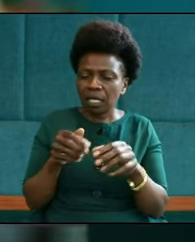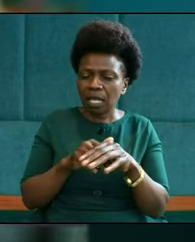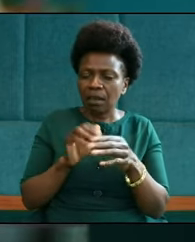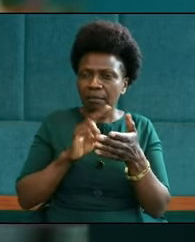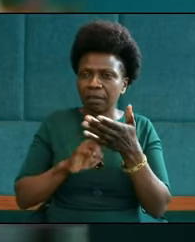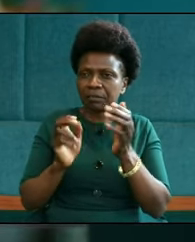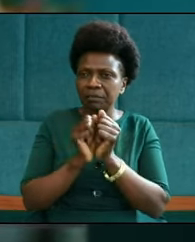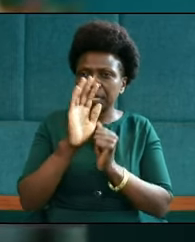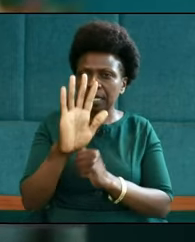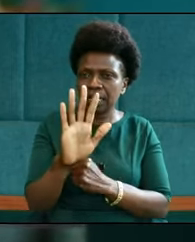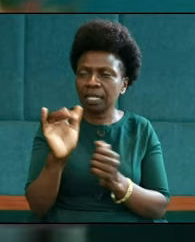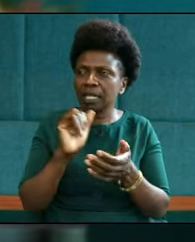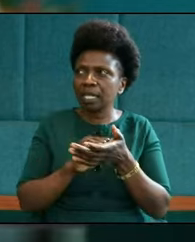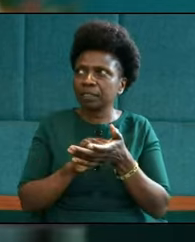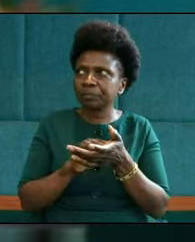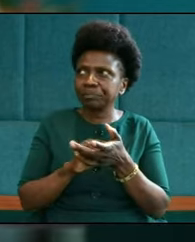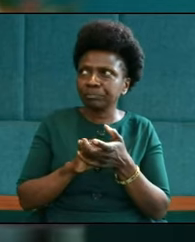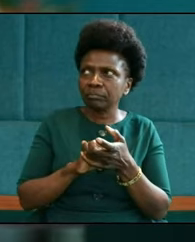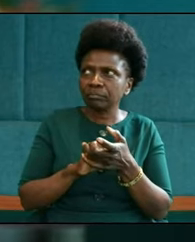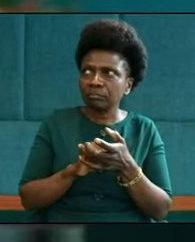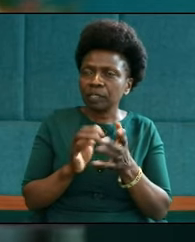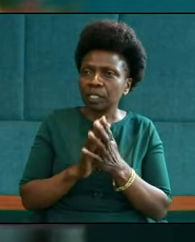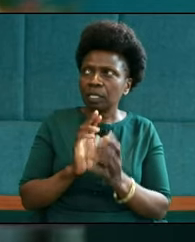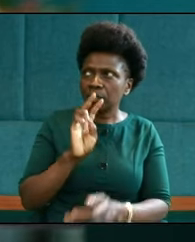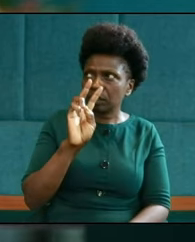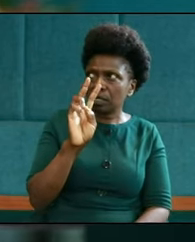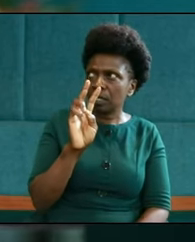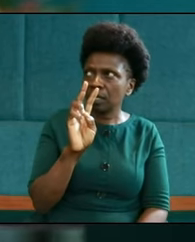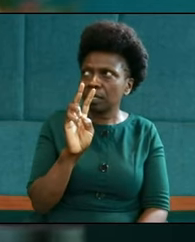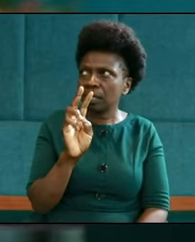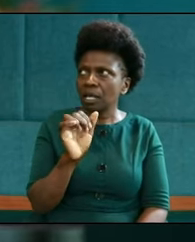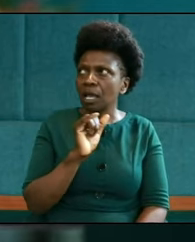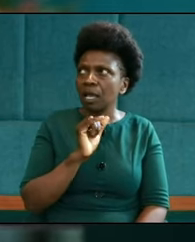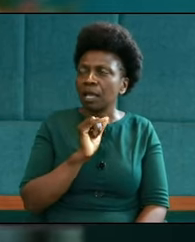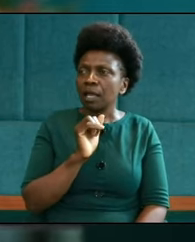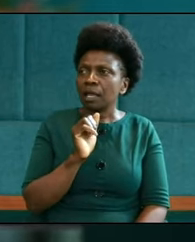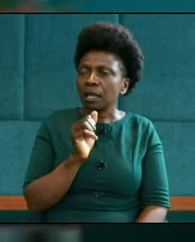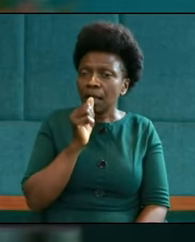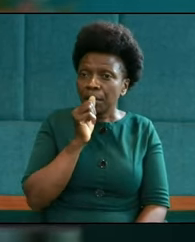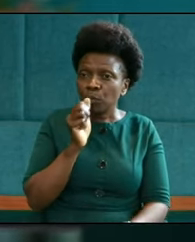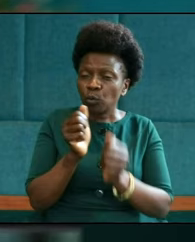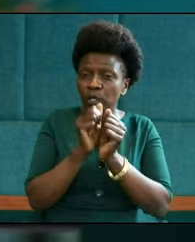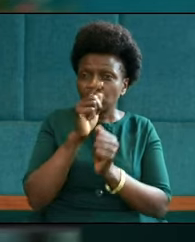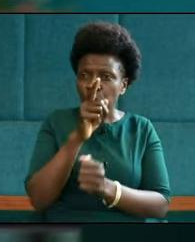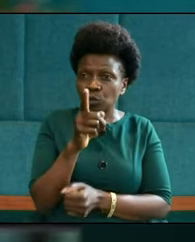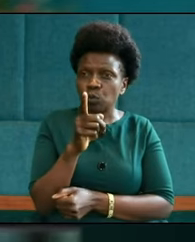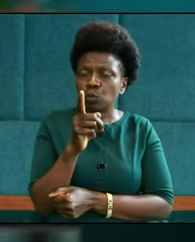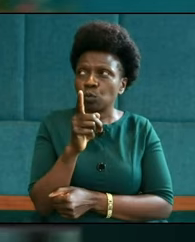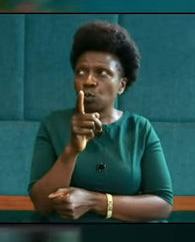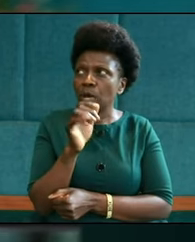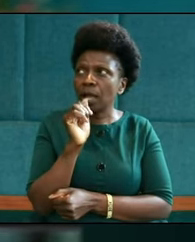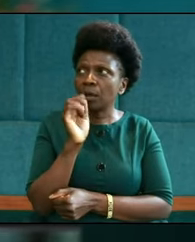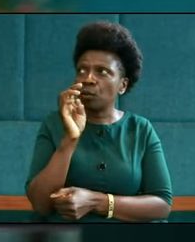15 that, behold, I am with thee.